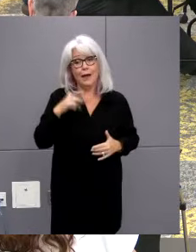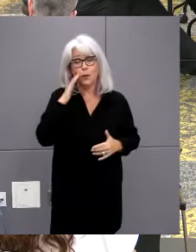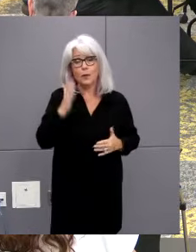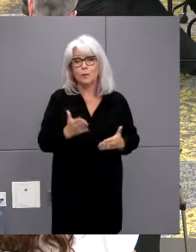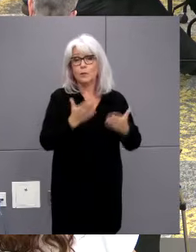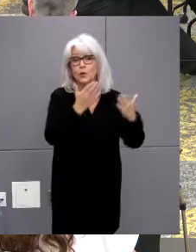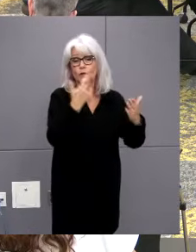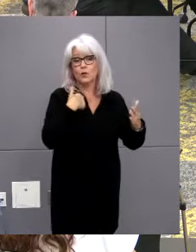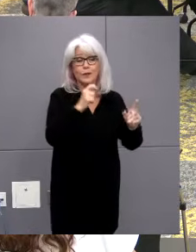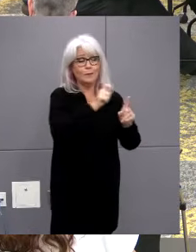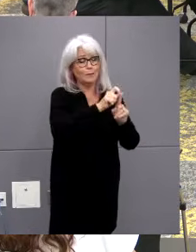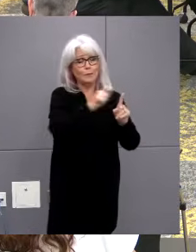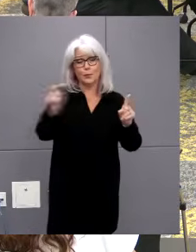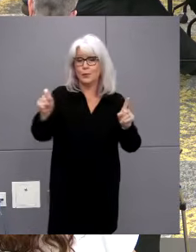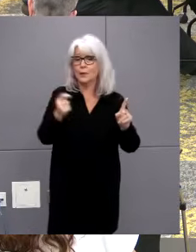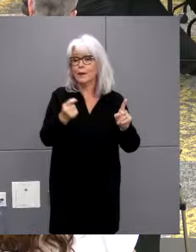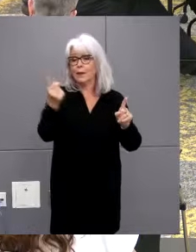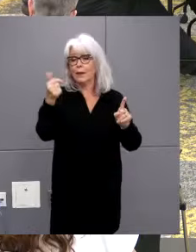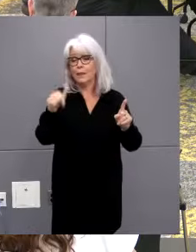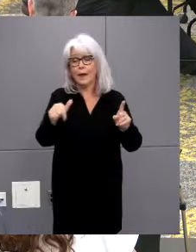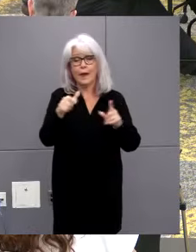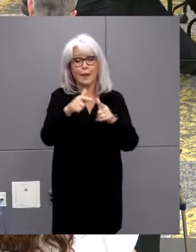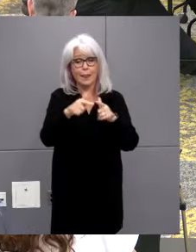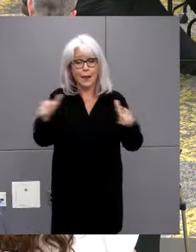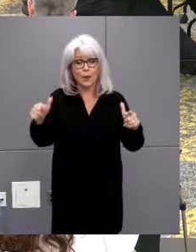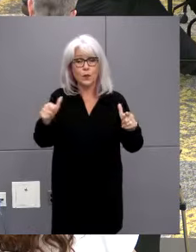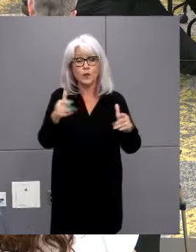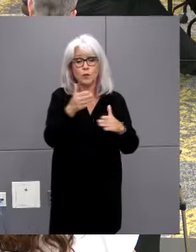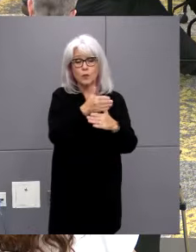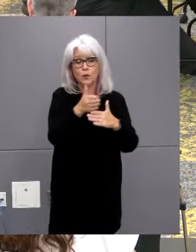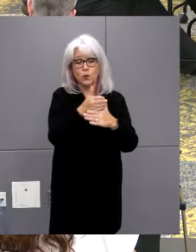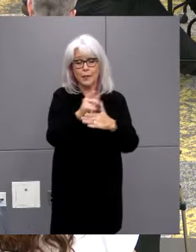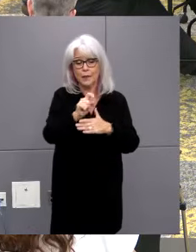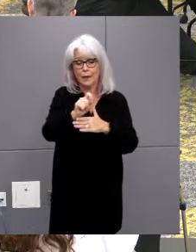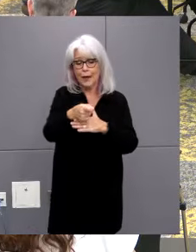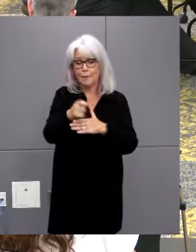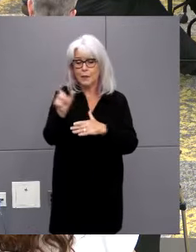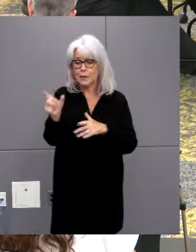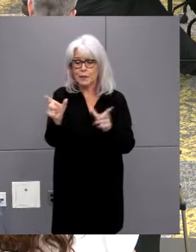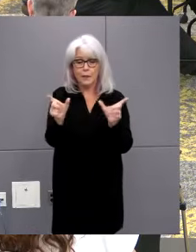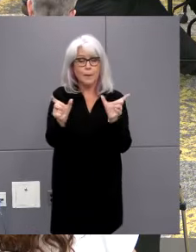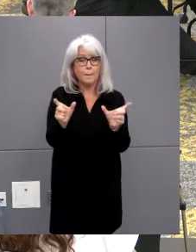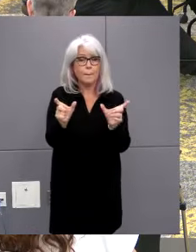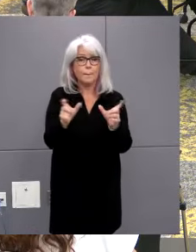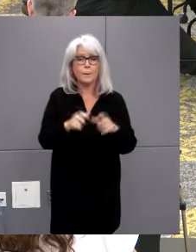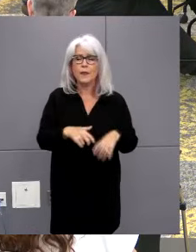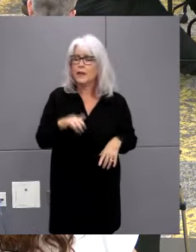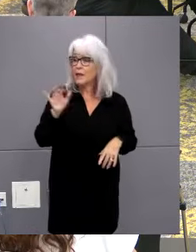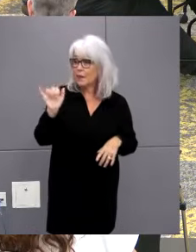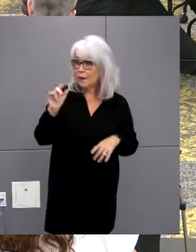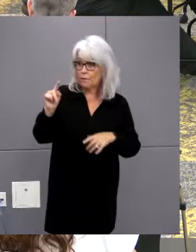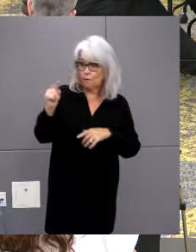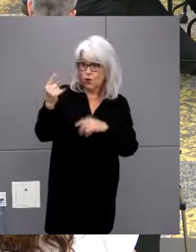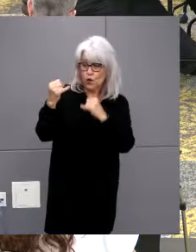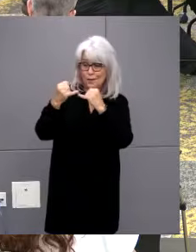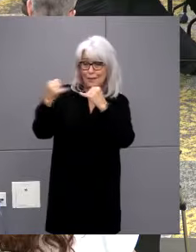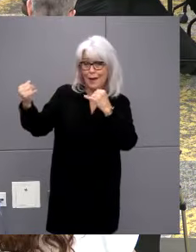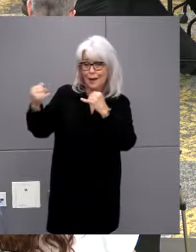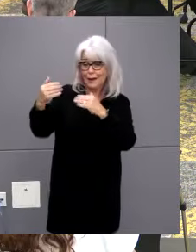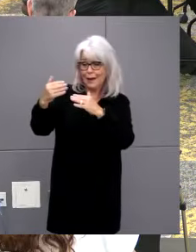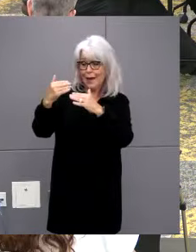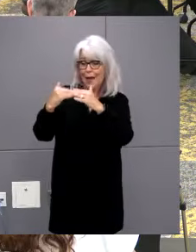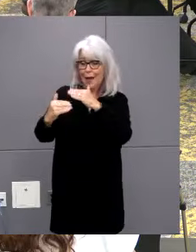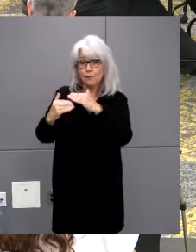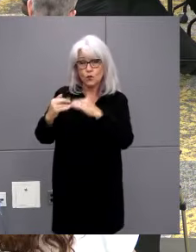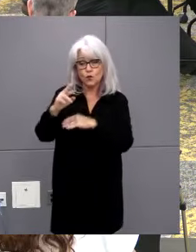we strike the language between the commas. But are Where not is it, Art? It's the first line after